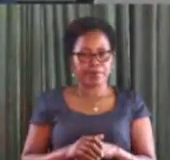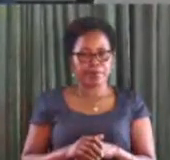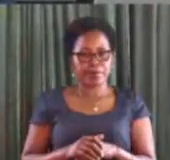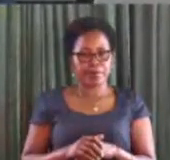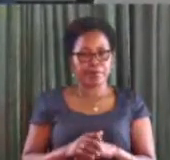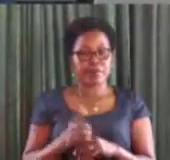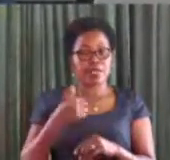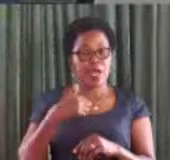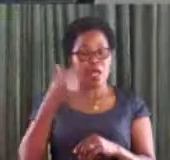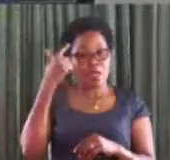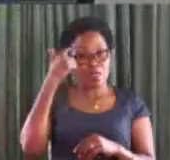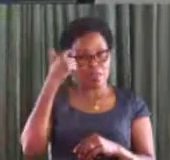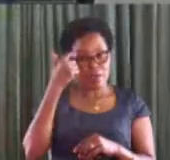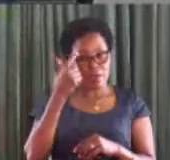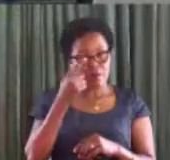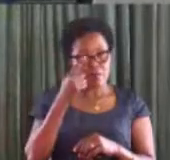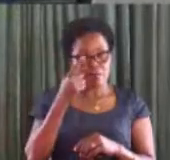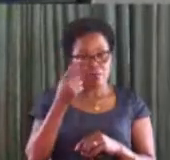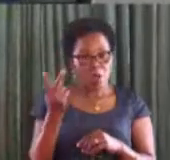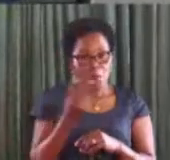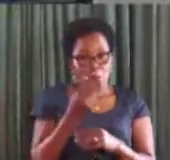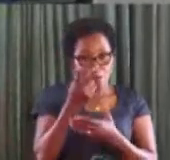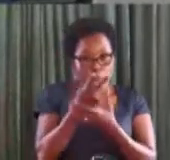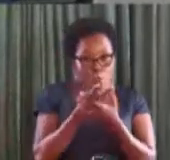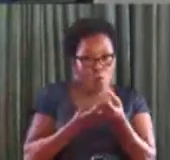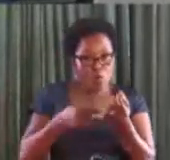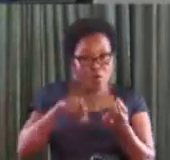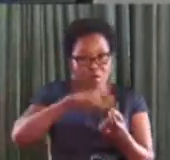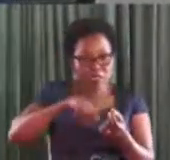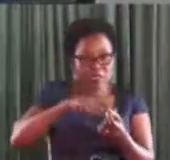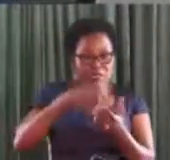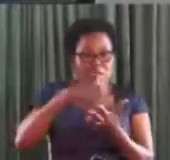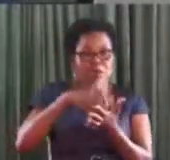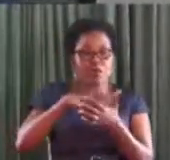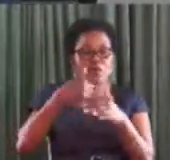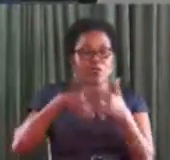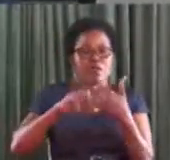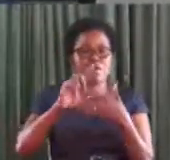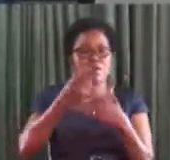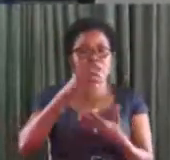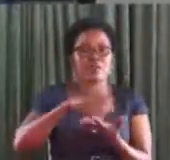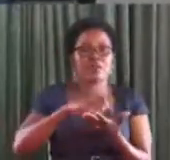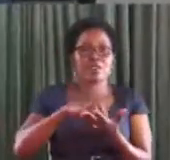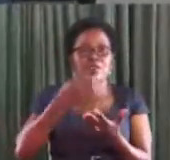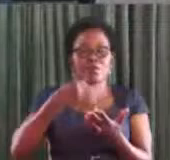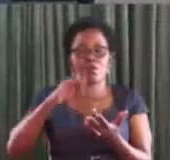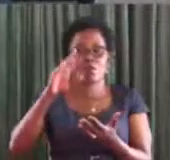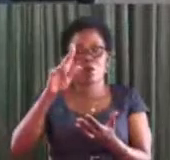I think both of us were involved in the Mother Karua, and the first Mother Karua case. And